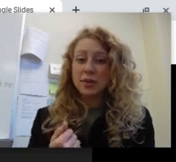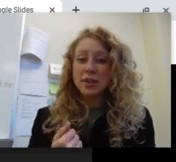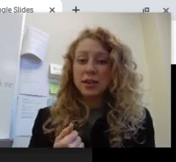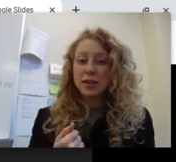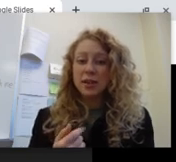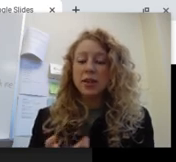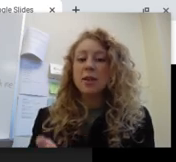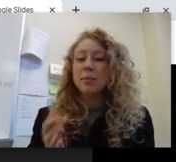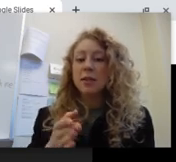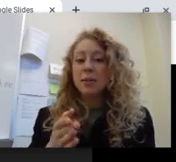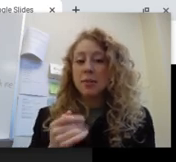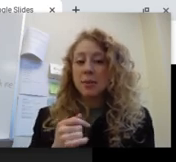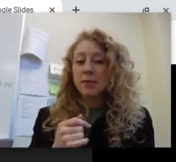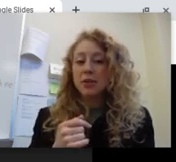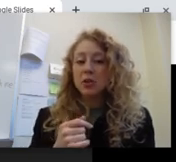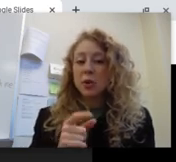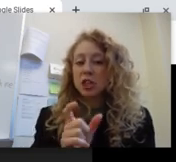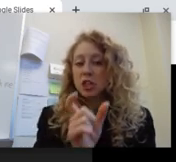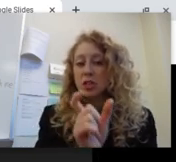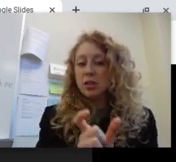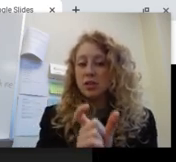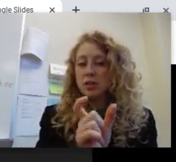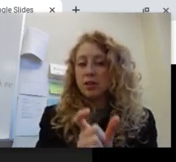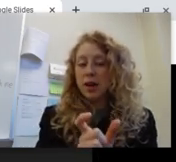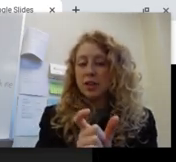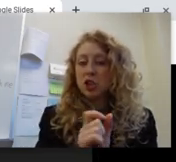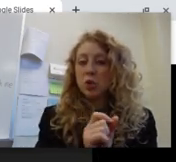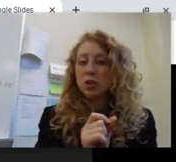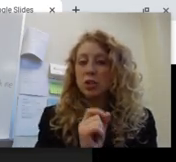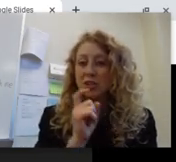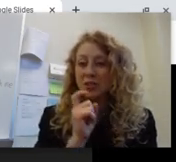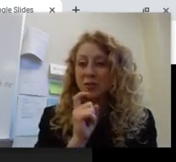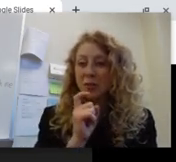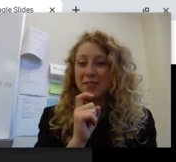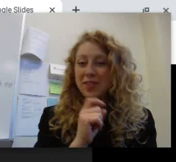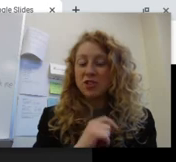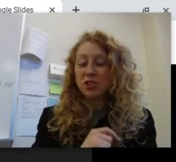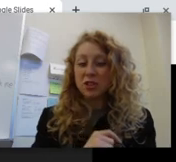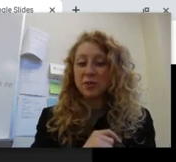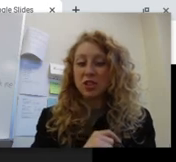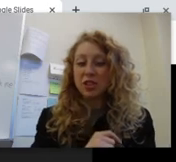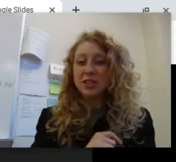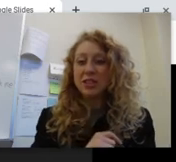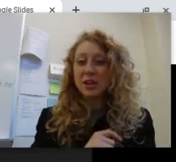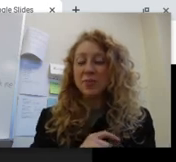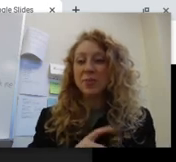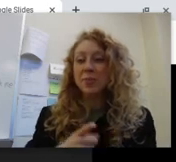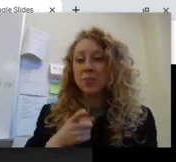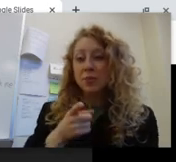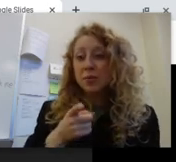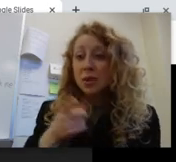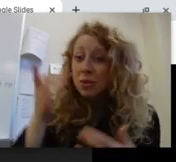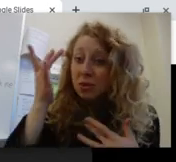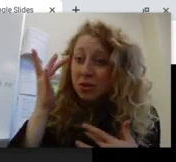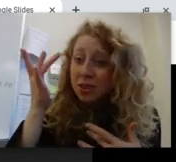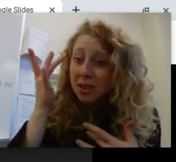are you sick? And maybe in my first question, I show concern with my facial expressions here.